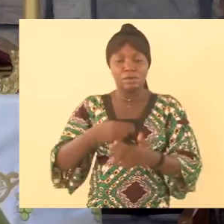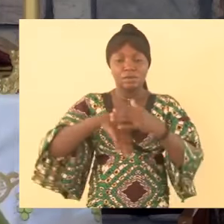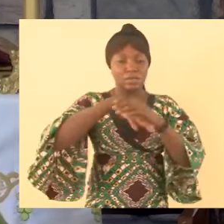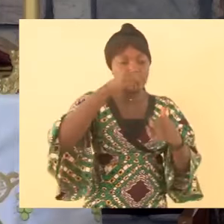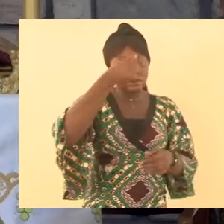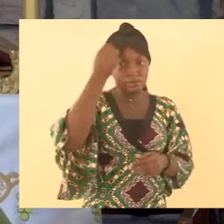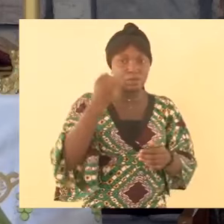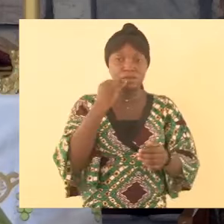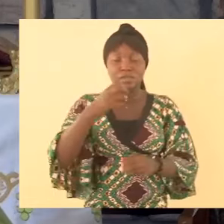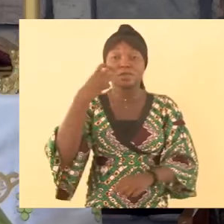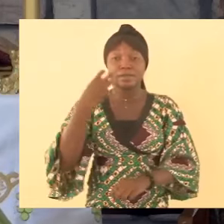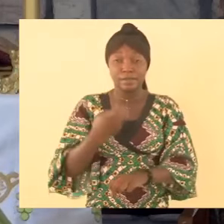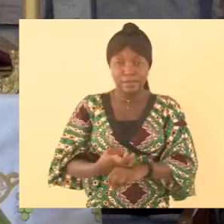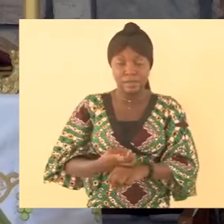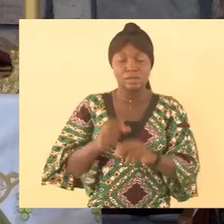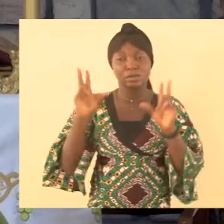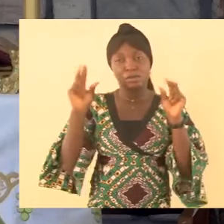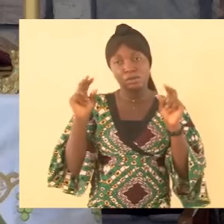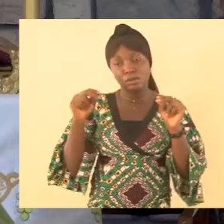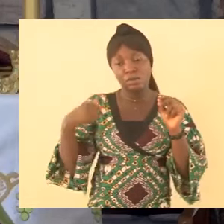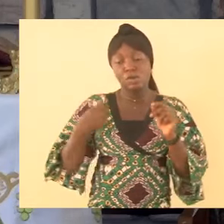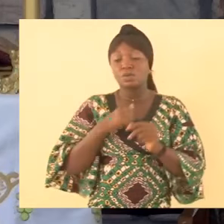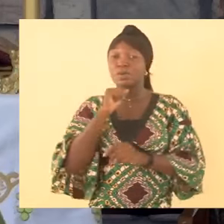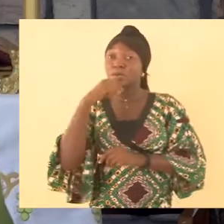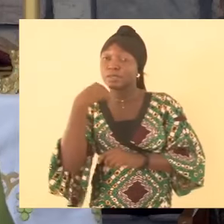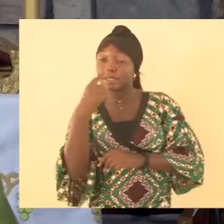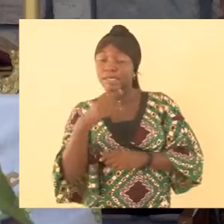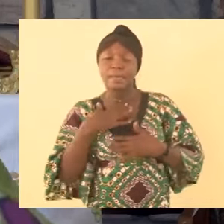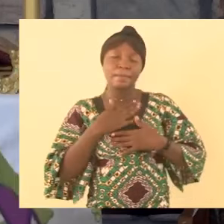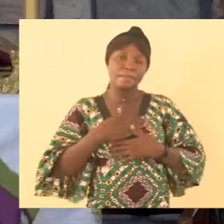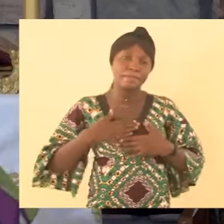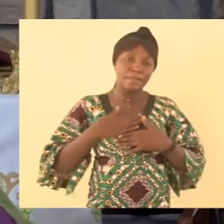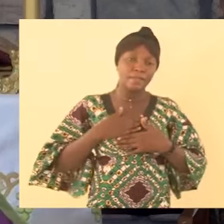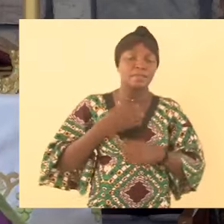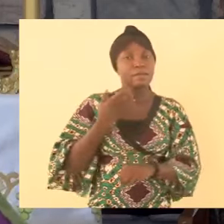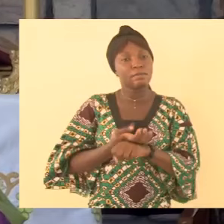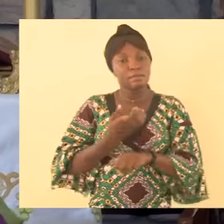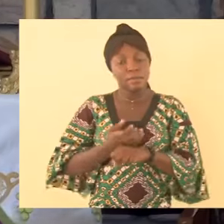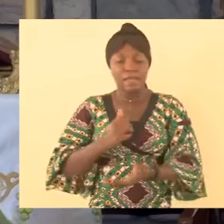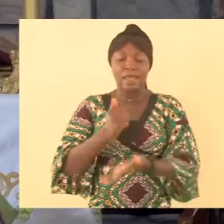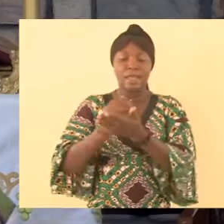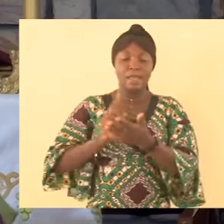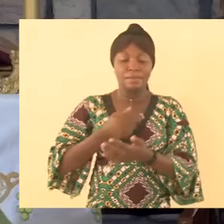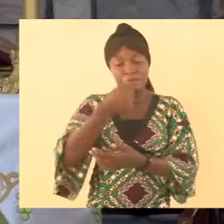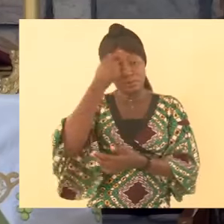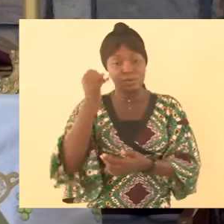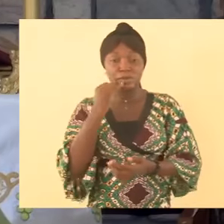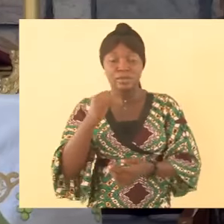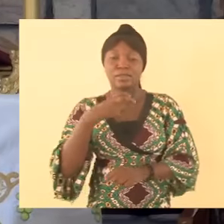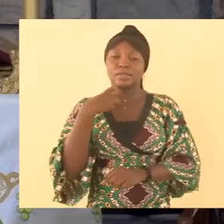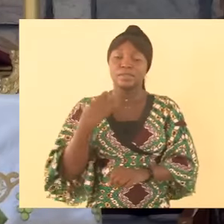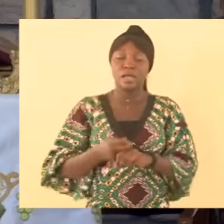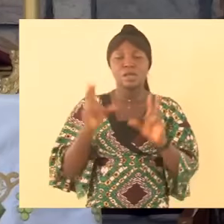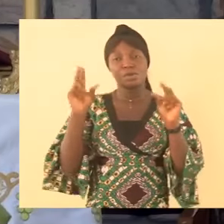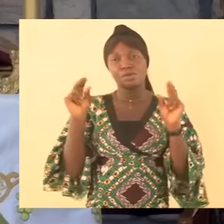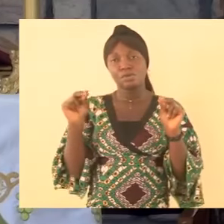out because it's been hard? No, we are not saying, please, I beg, help us because it has